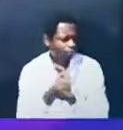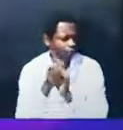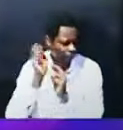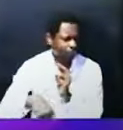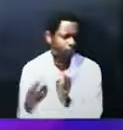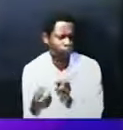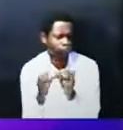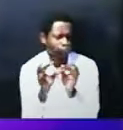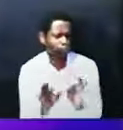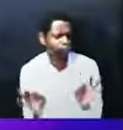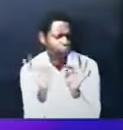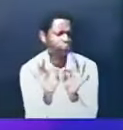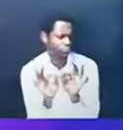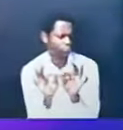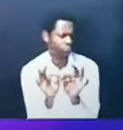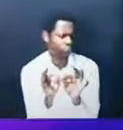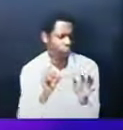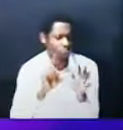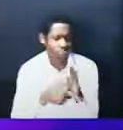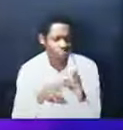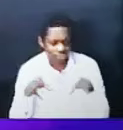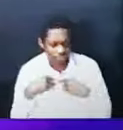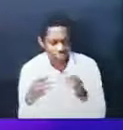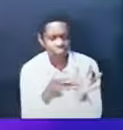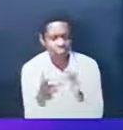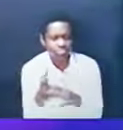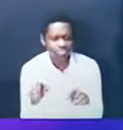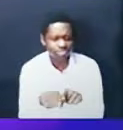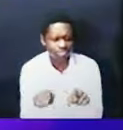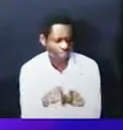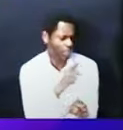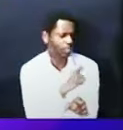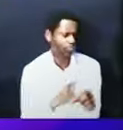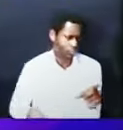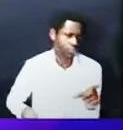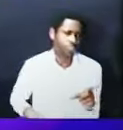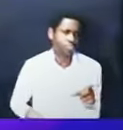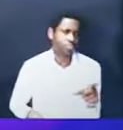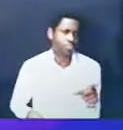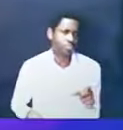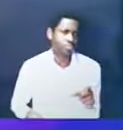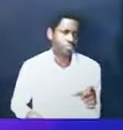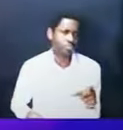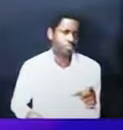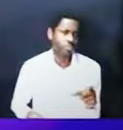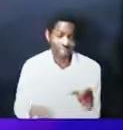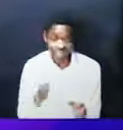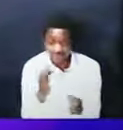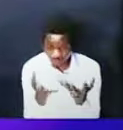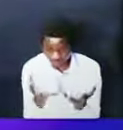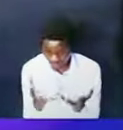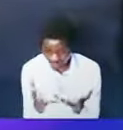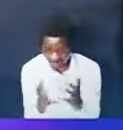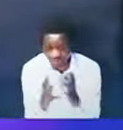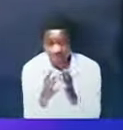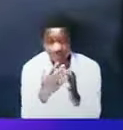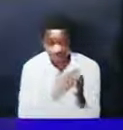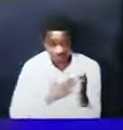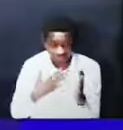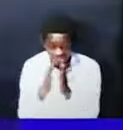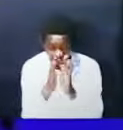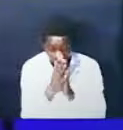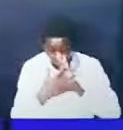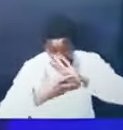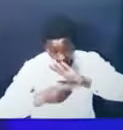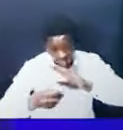and accept Jesus as Lord. If you will, please confess this